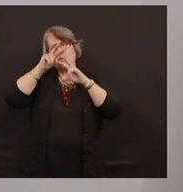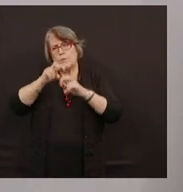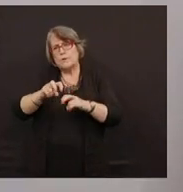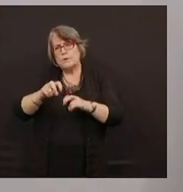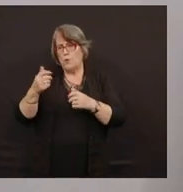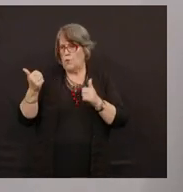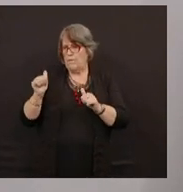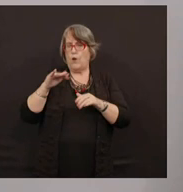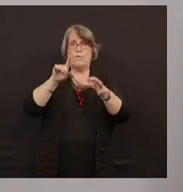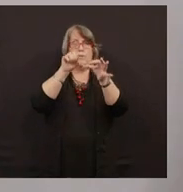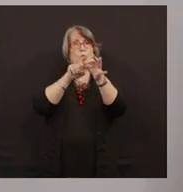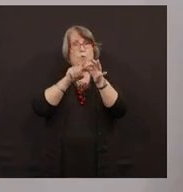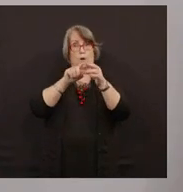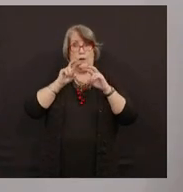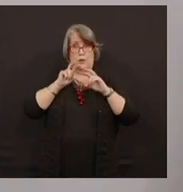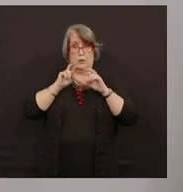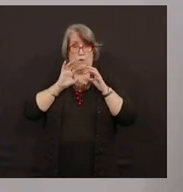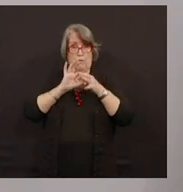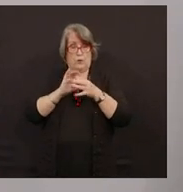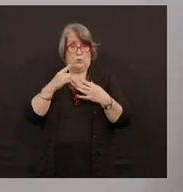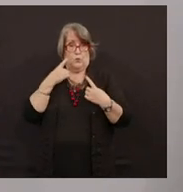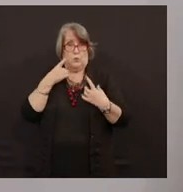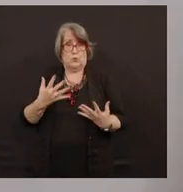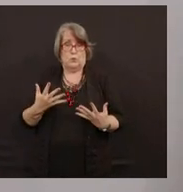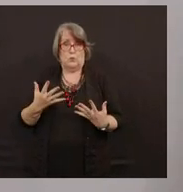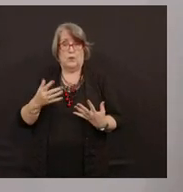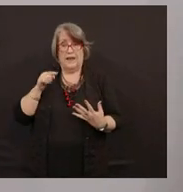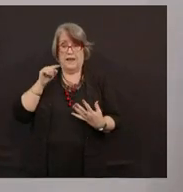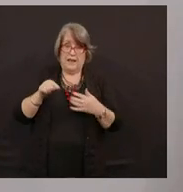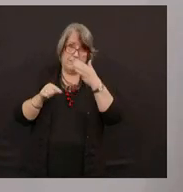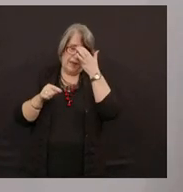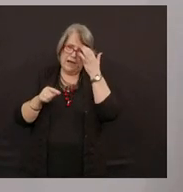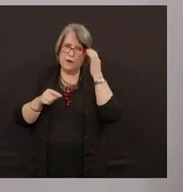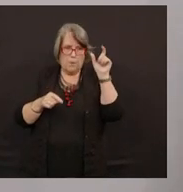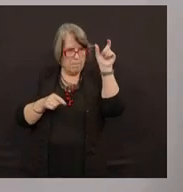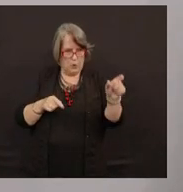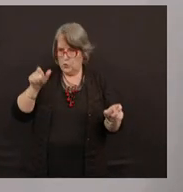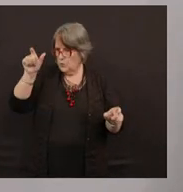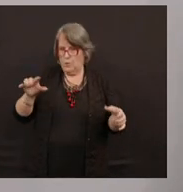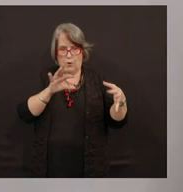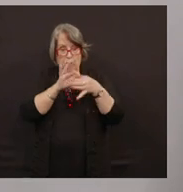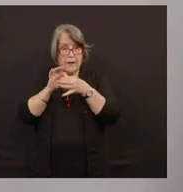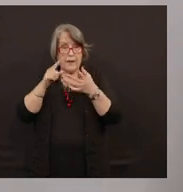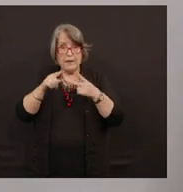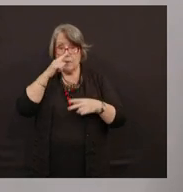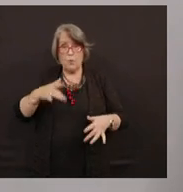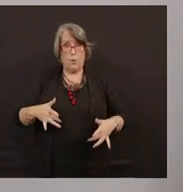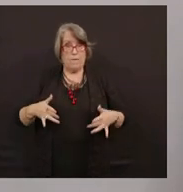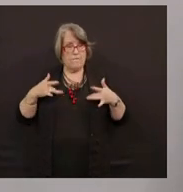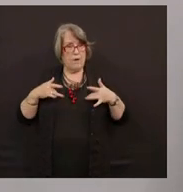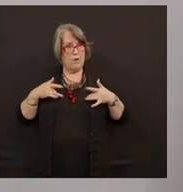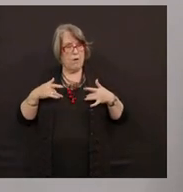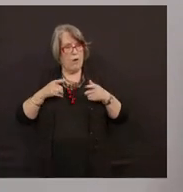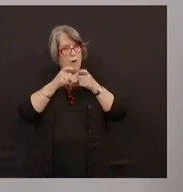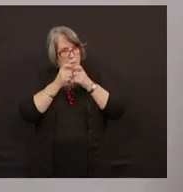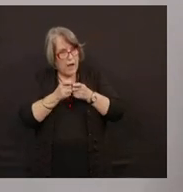just finished about the quality of relationships showed that in that sort of interpersonal relationship, when people feel cared about,